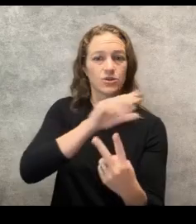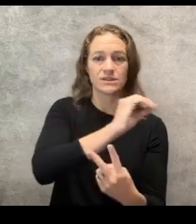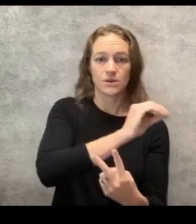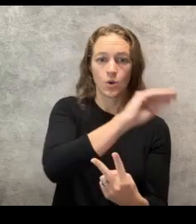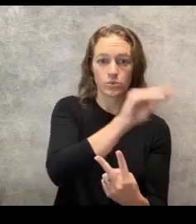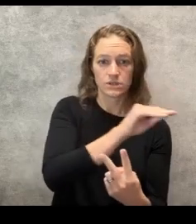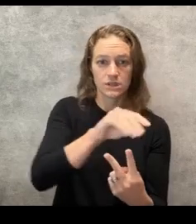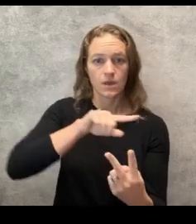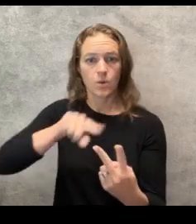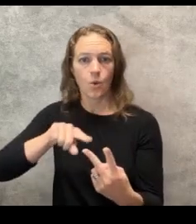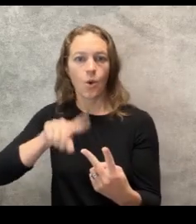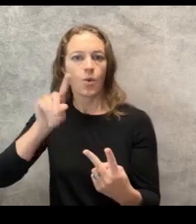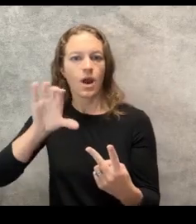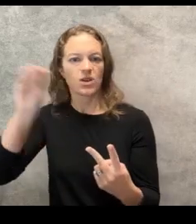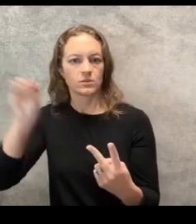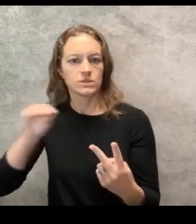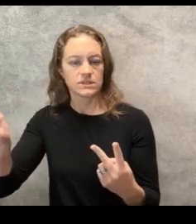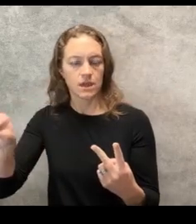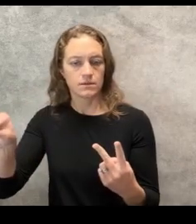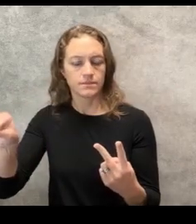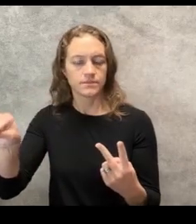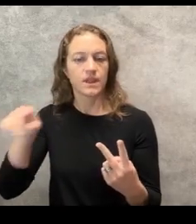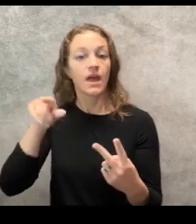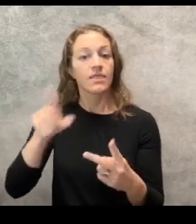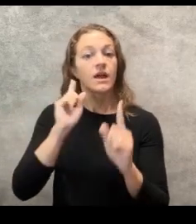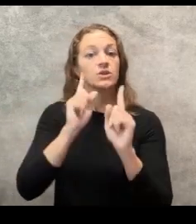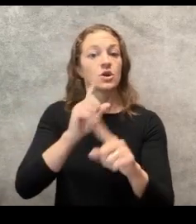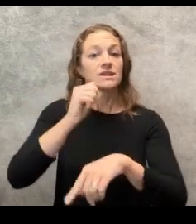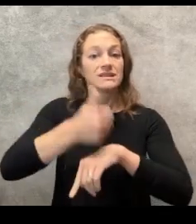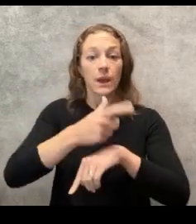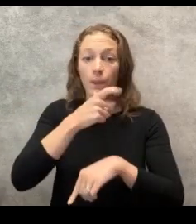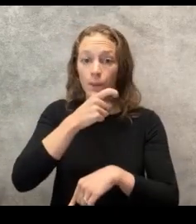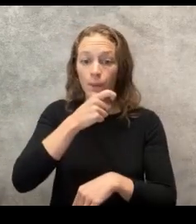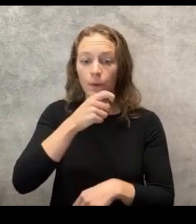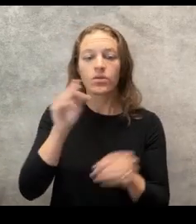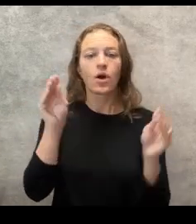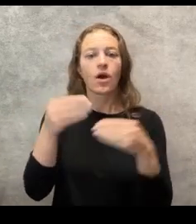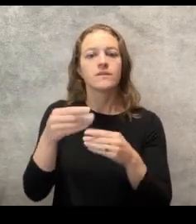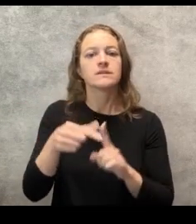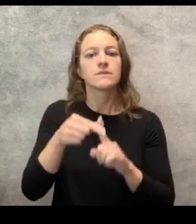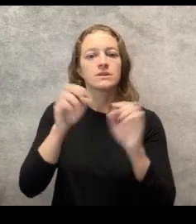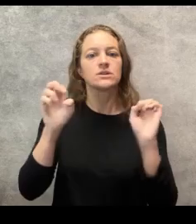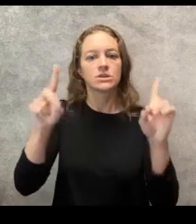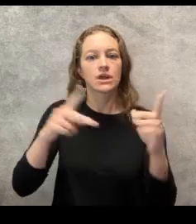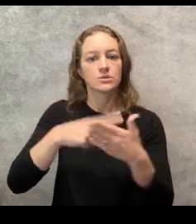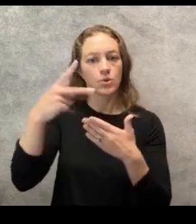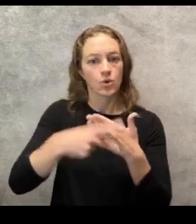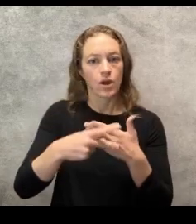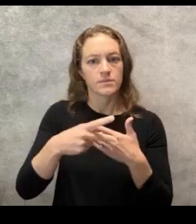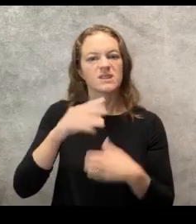100%, and this target is set by the Office of Special Education Programs, OSEP.